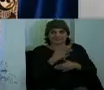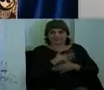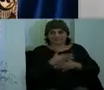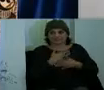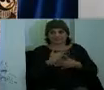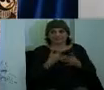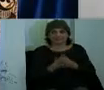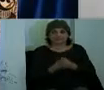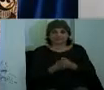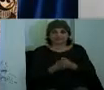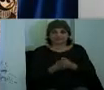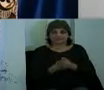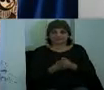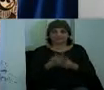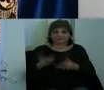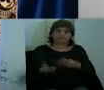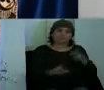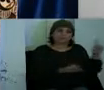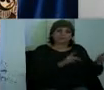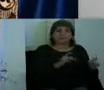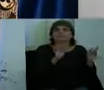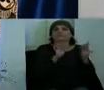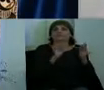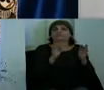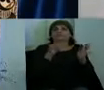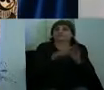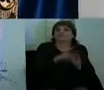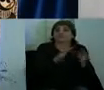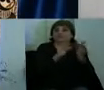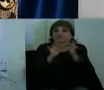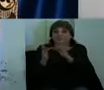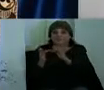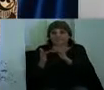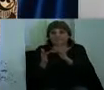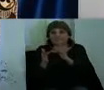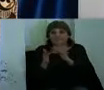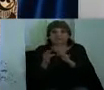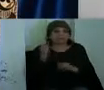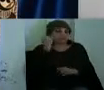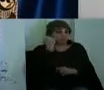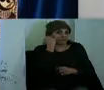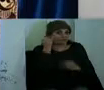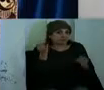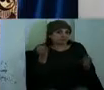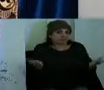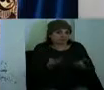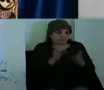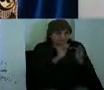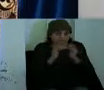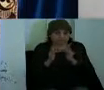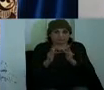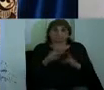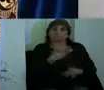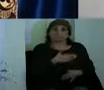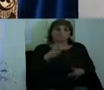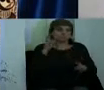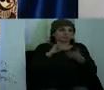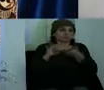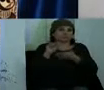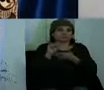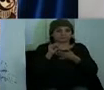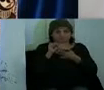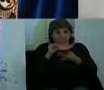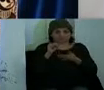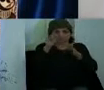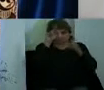We want to say welcome to those folks who are joining us online. If you are here online, do check in with your attendance.